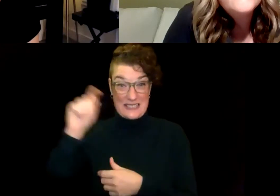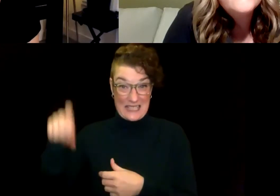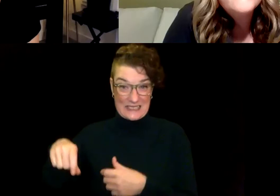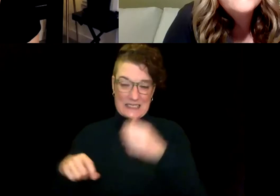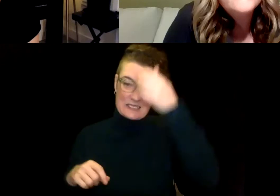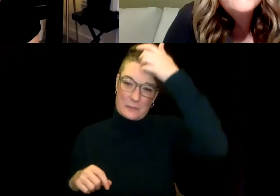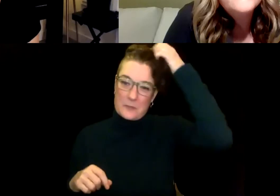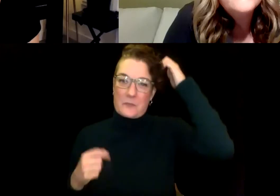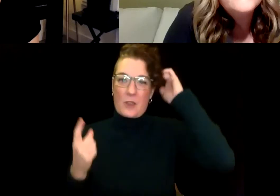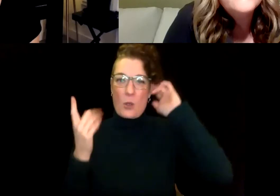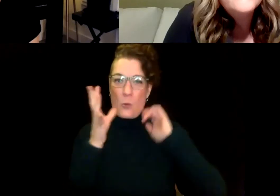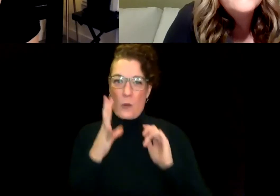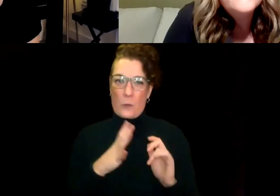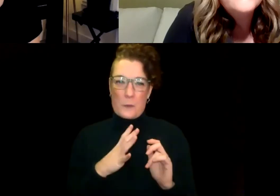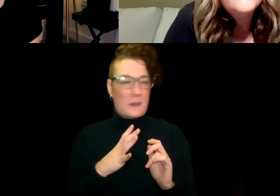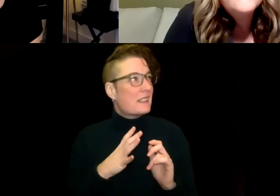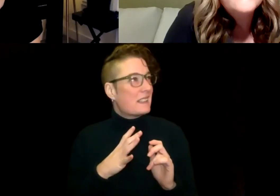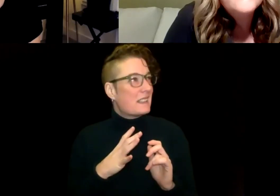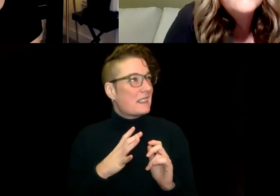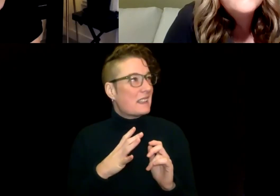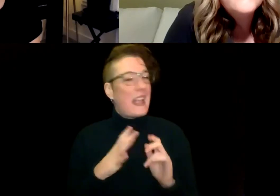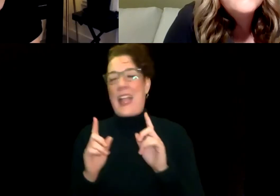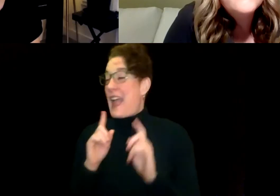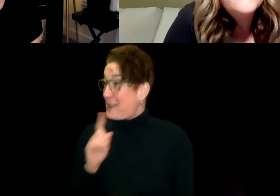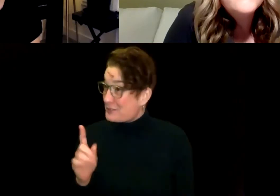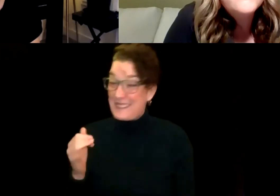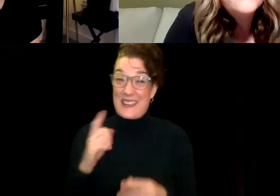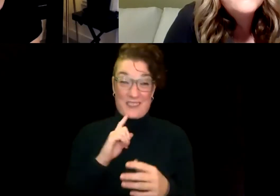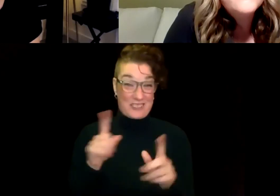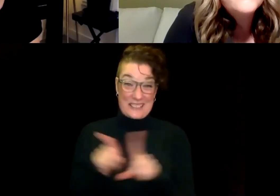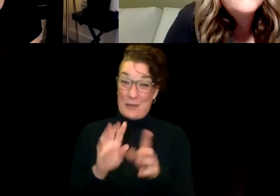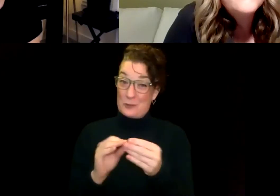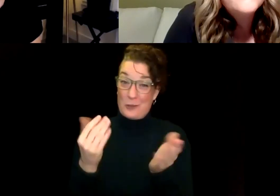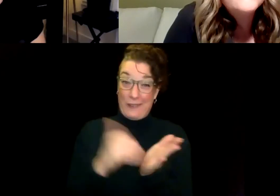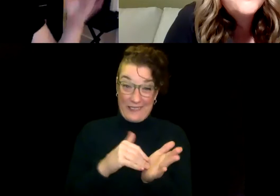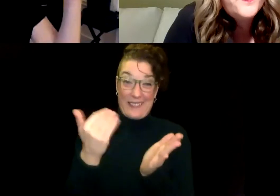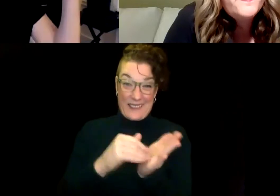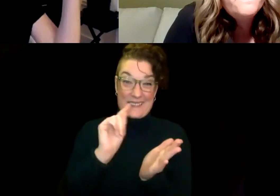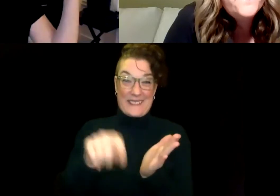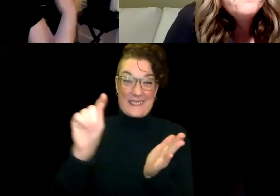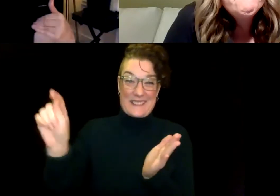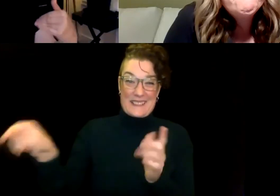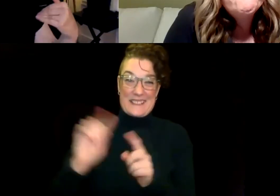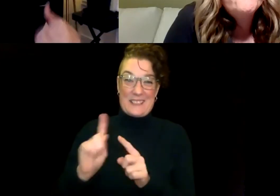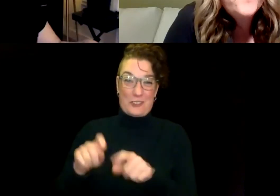who, and actually this happened in multiple places in multiple screenings. Like the screening had stopped, the Q&A